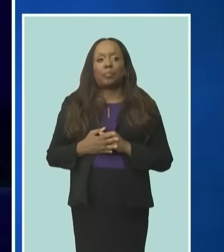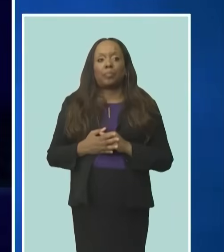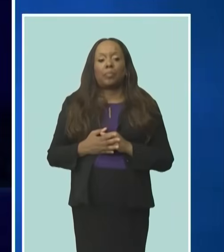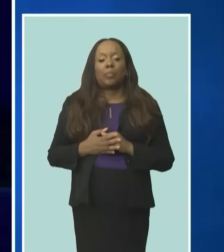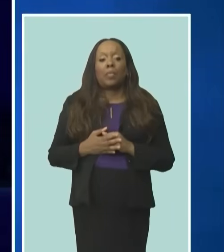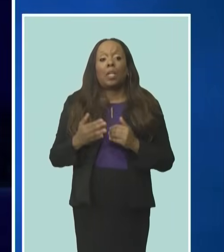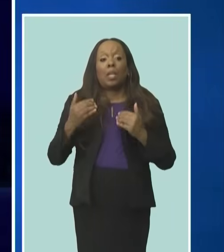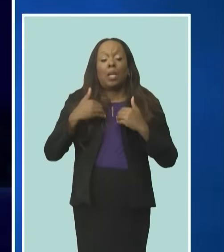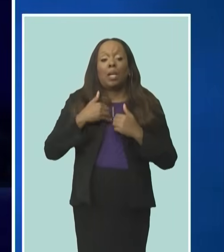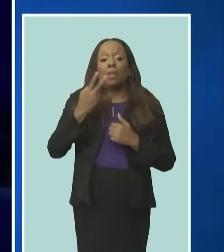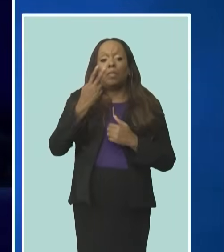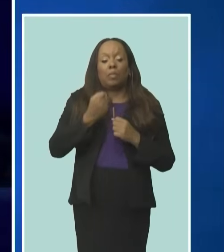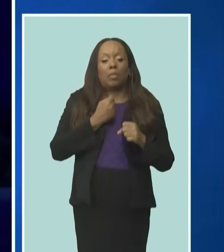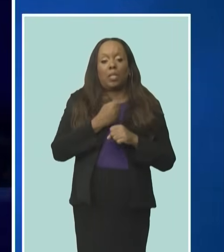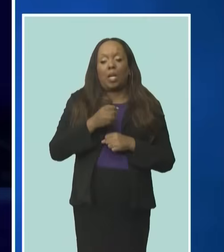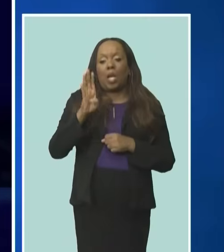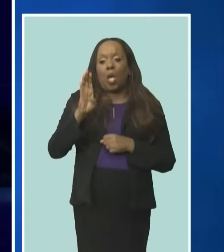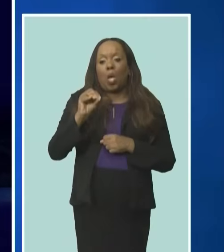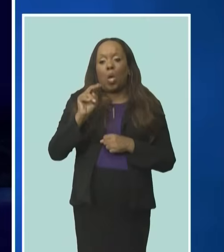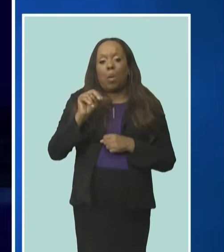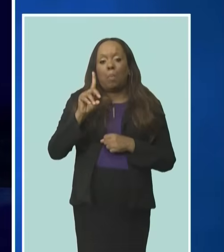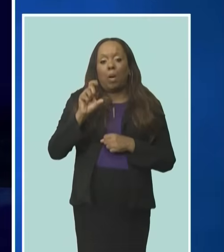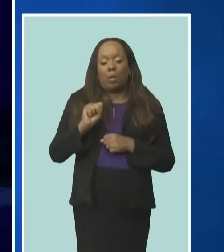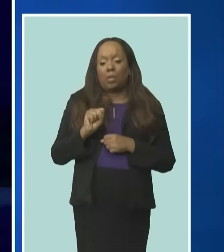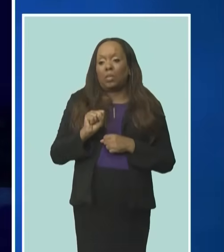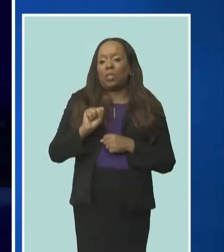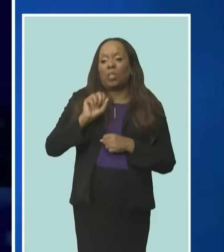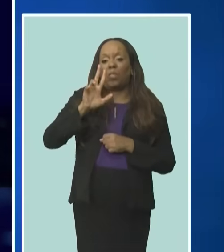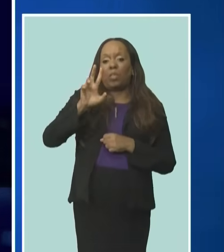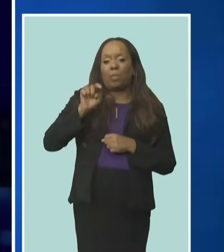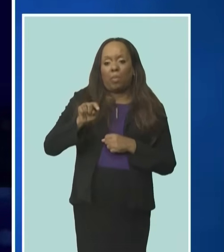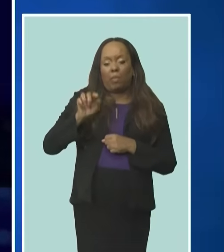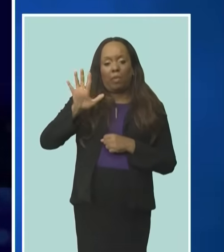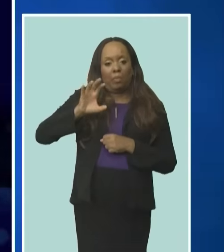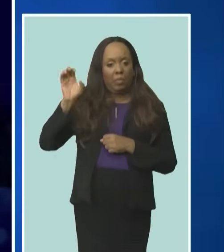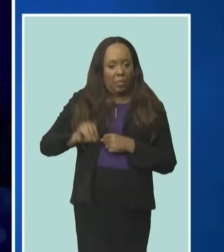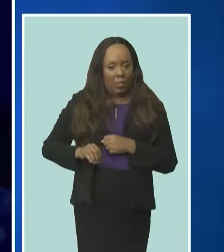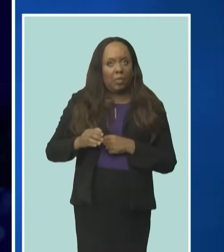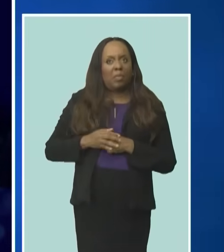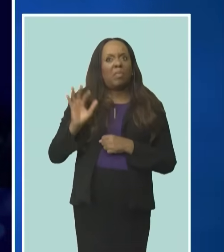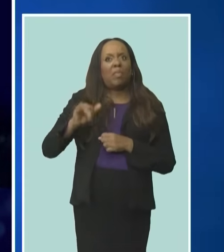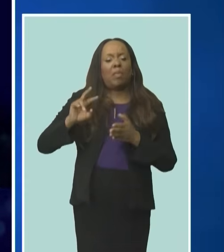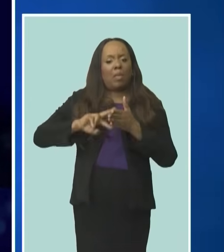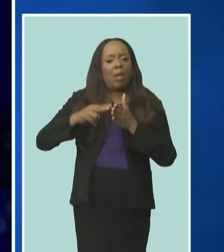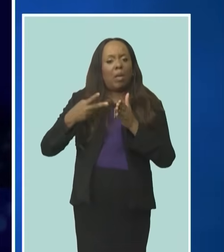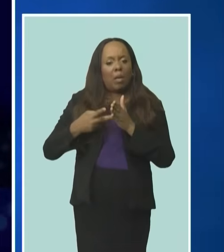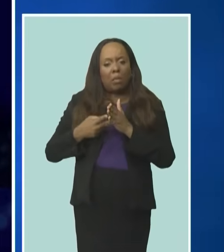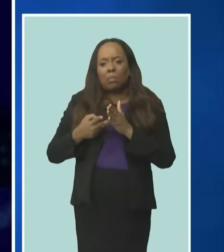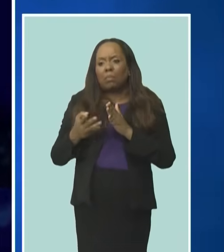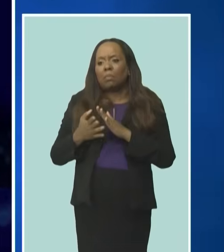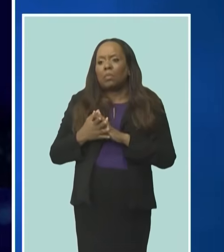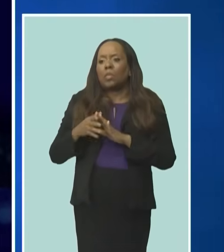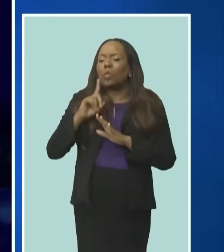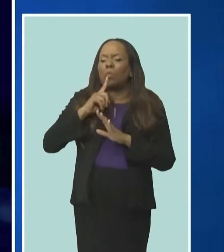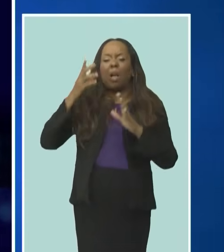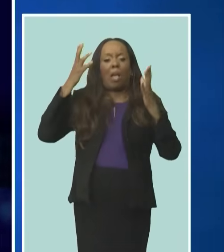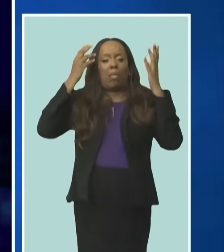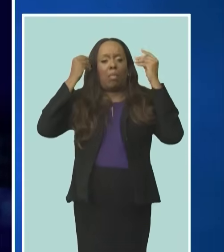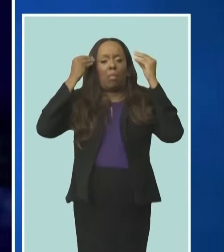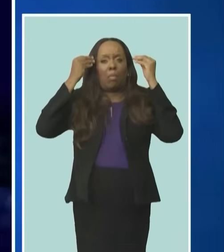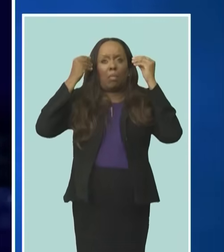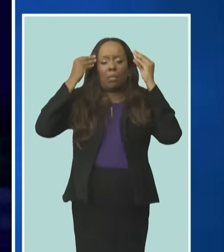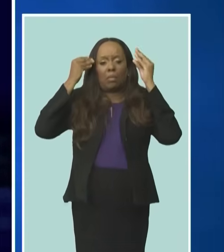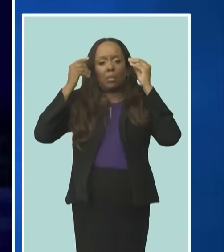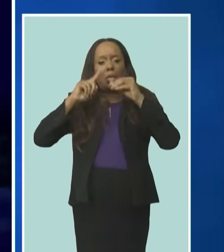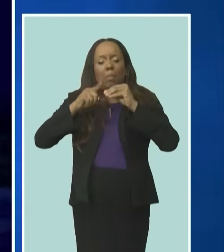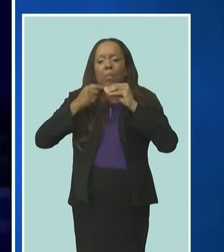two-year bonds in the States yielding 3.5%, which would suggest that investors are already thinking rates will continue going lower this